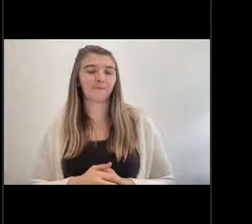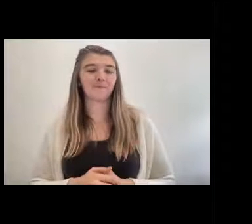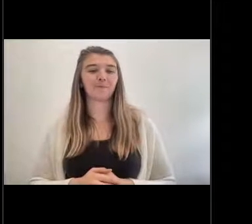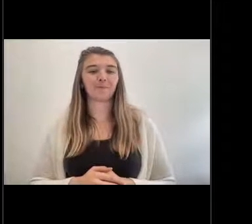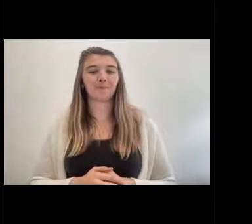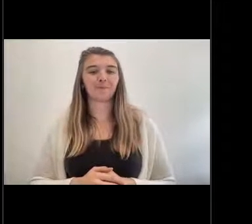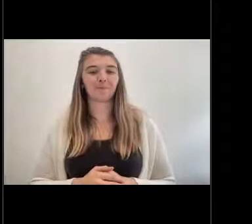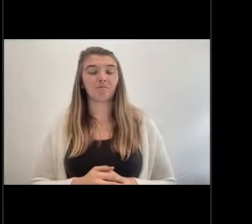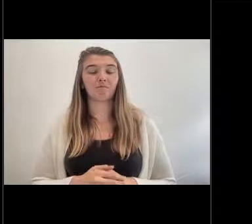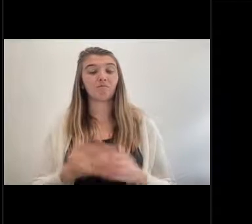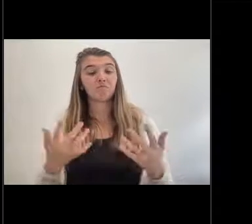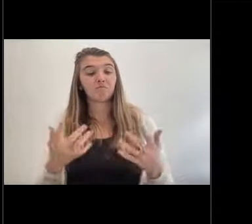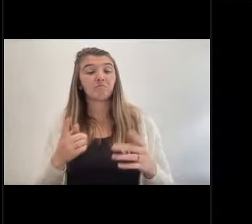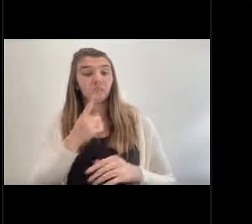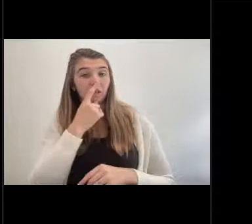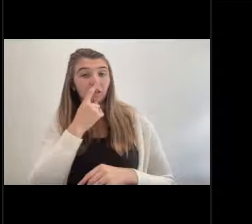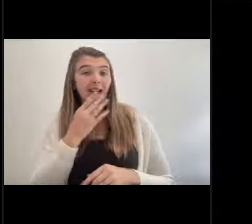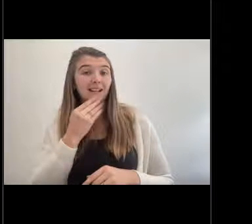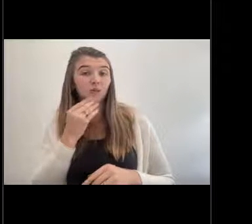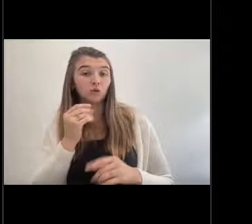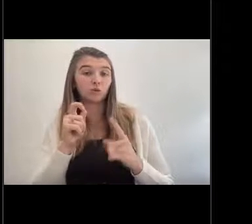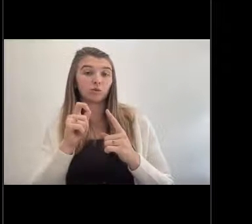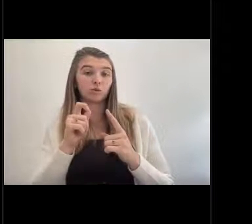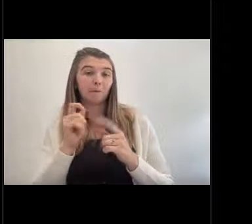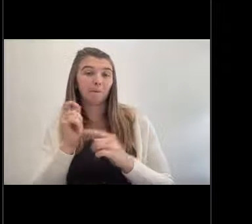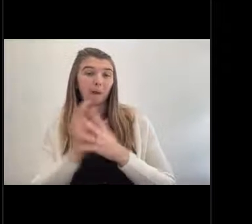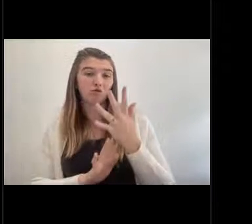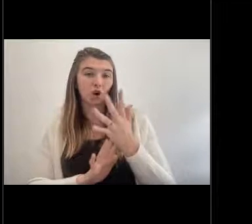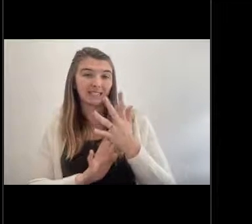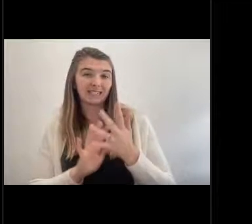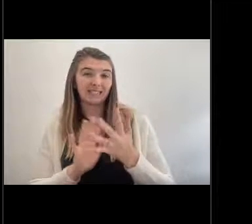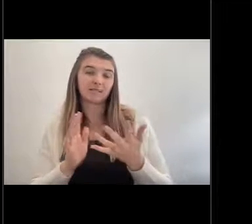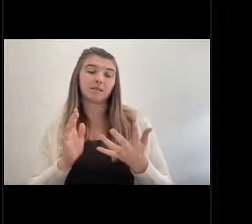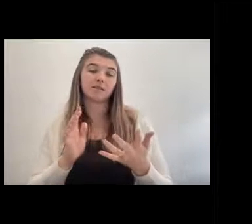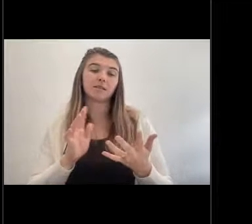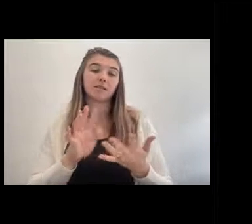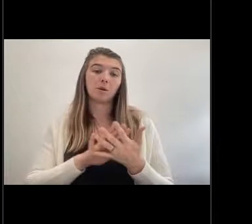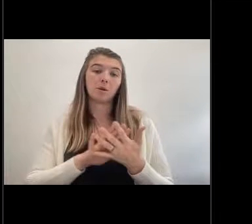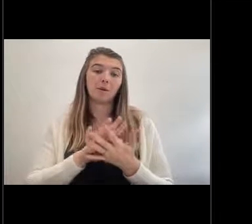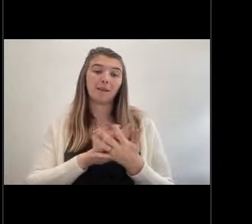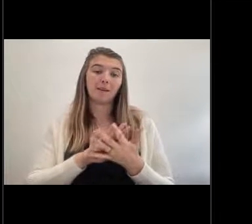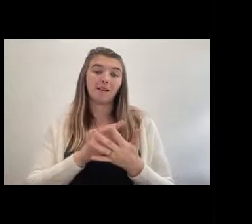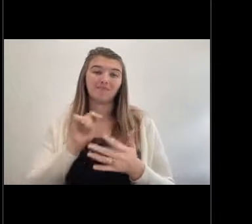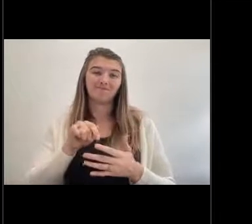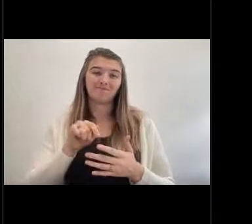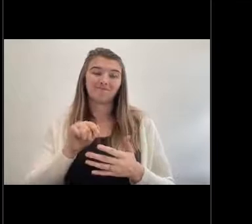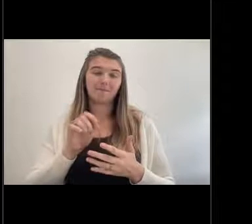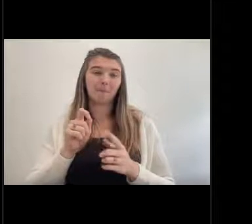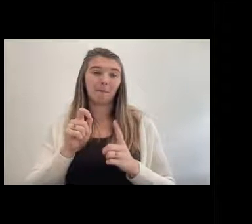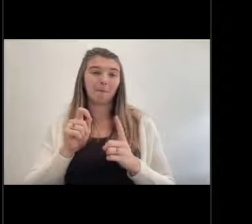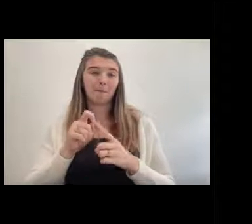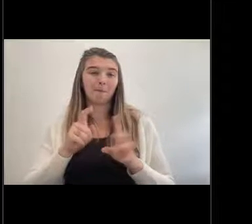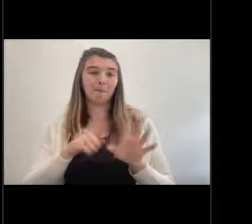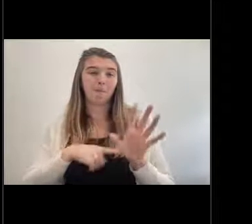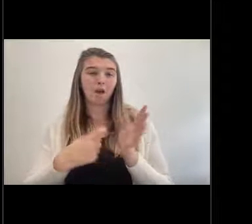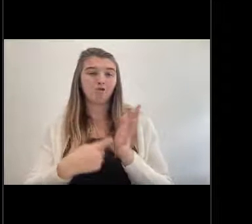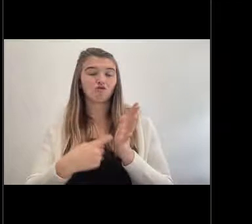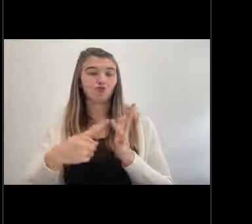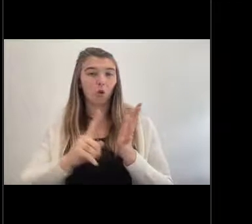We could also analyze them using pyrolysis, so pyrolyzing the plastic and then